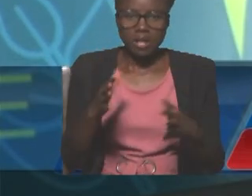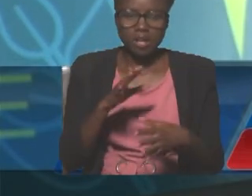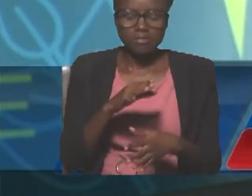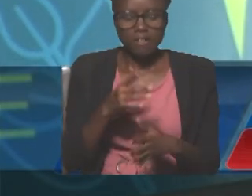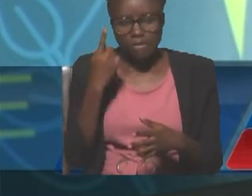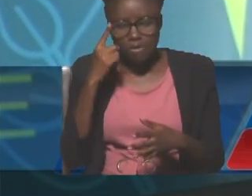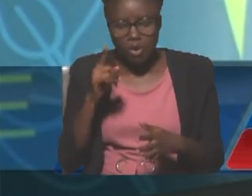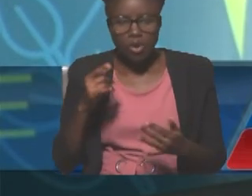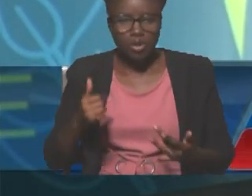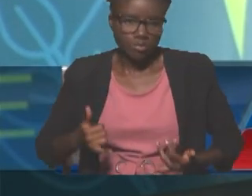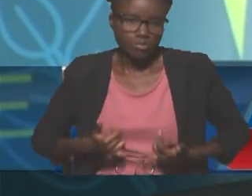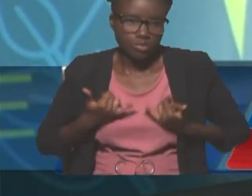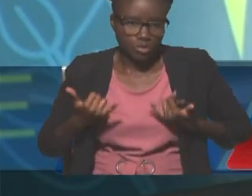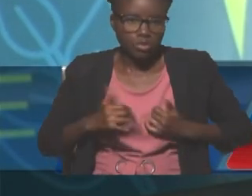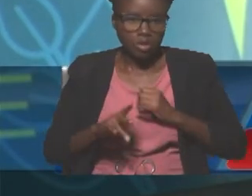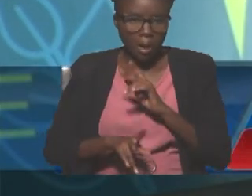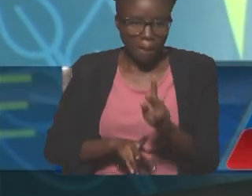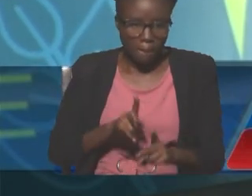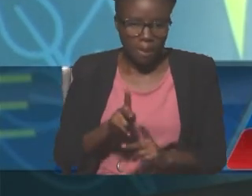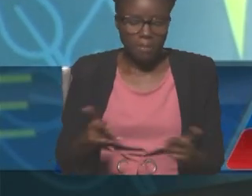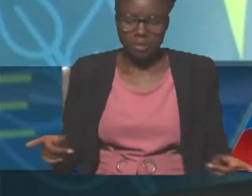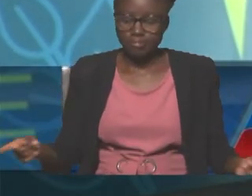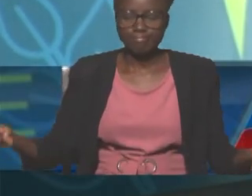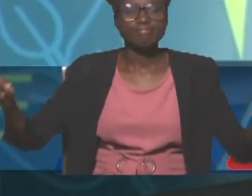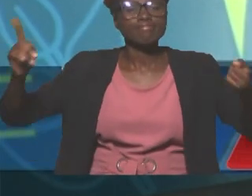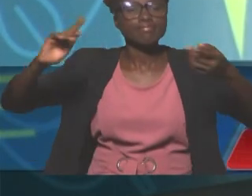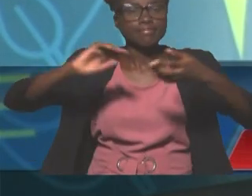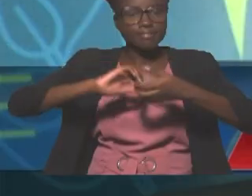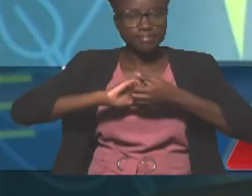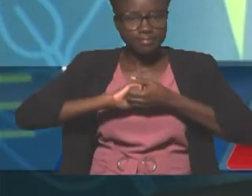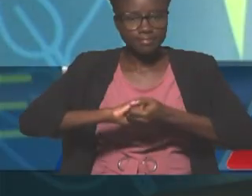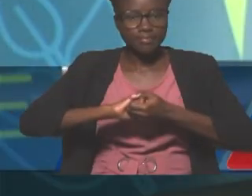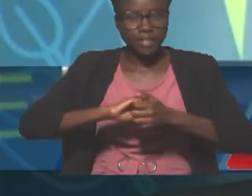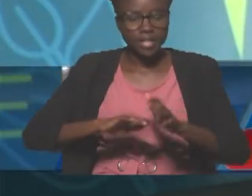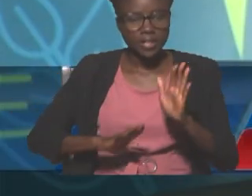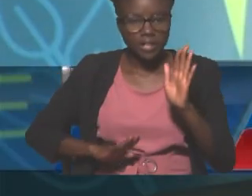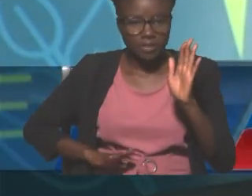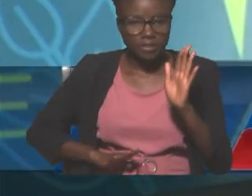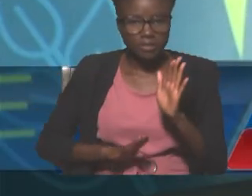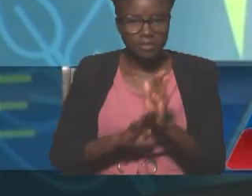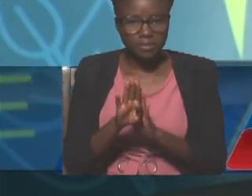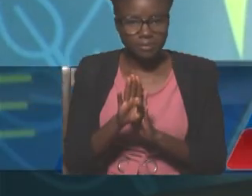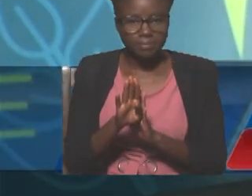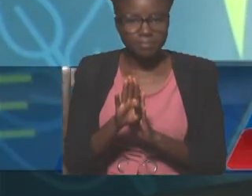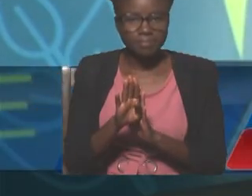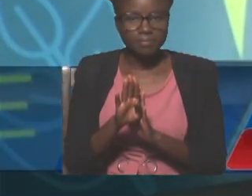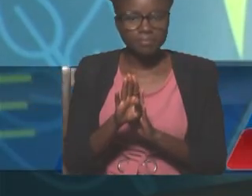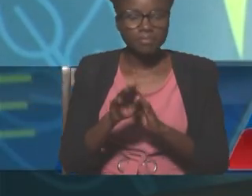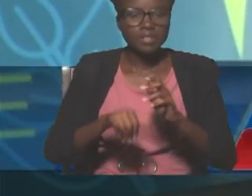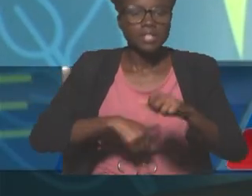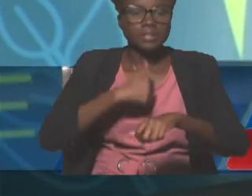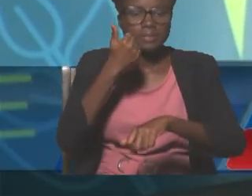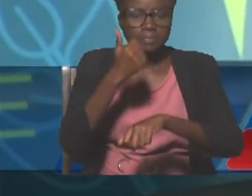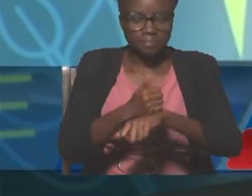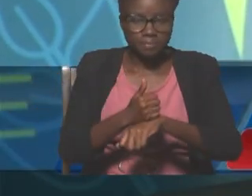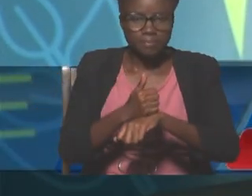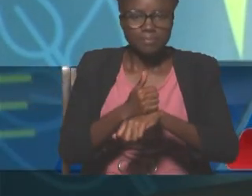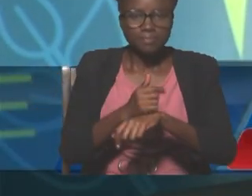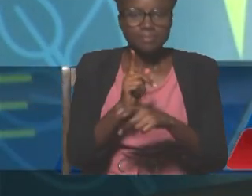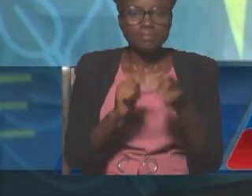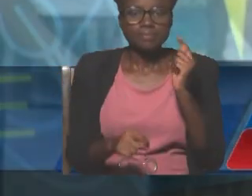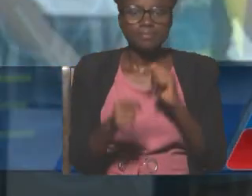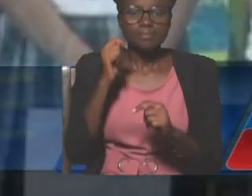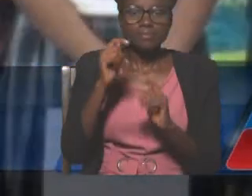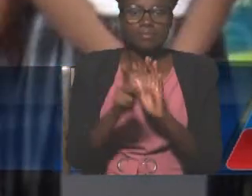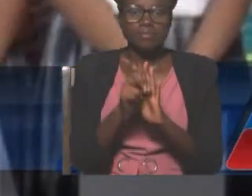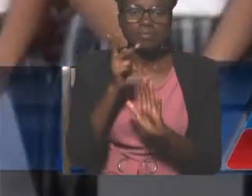youth, Shell and NGC decided to collaborate on the development and implementation of the Re-Energize TNT